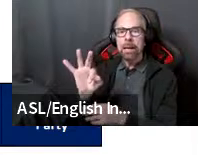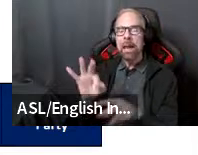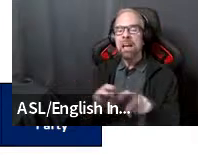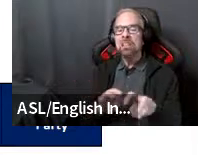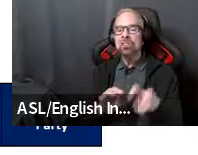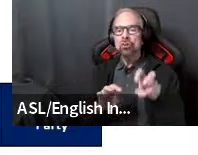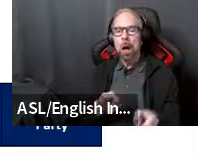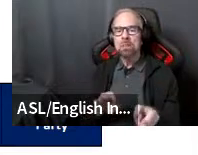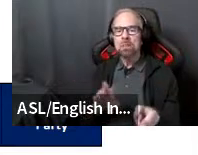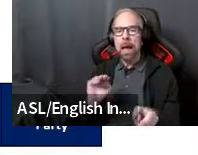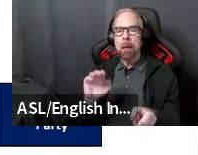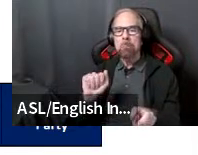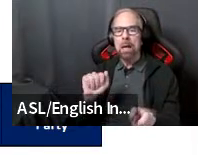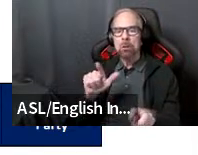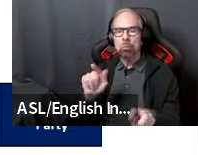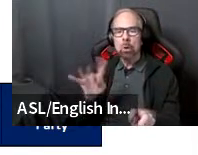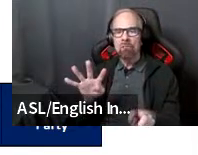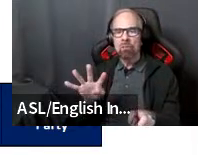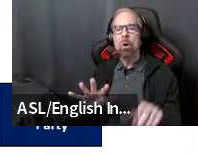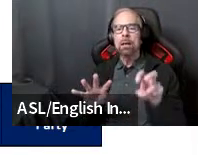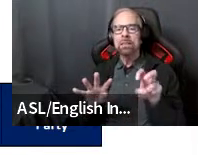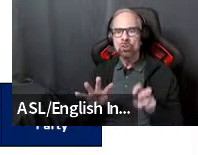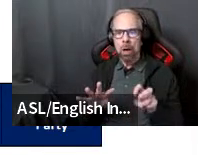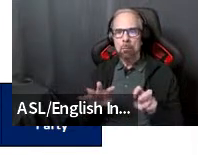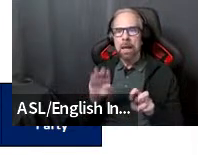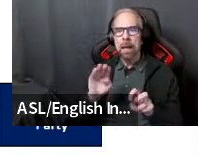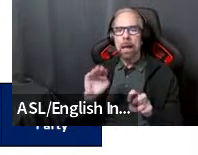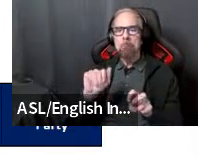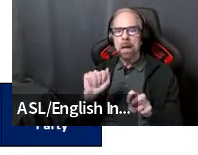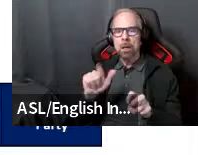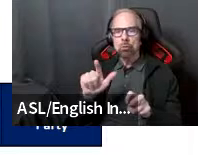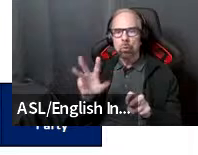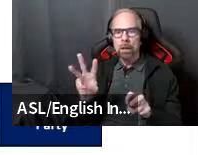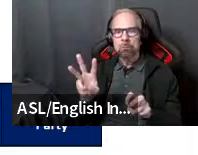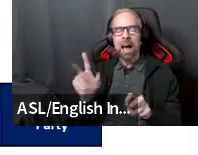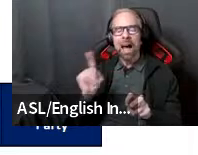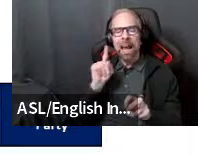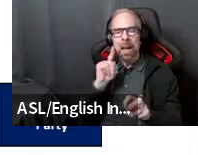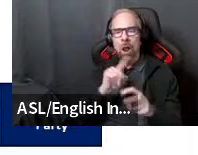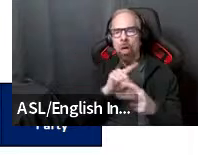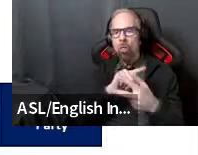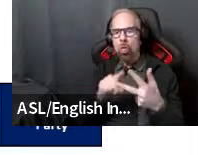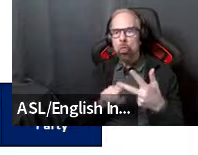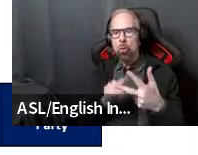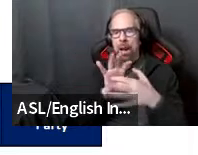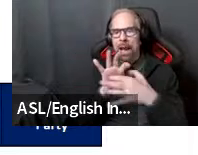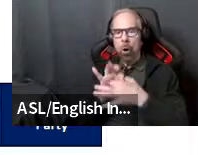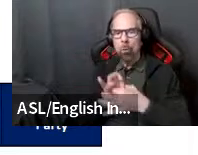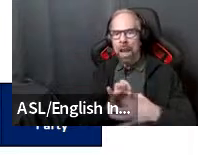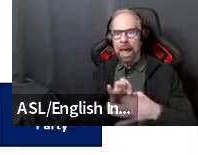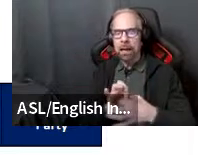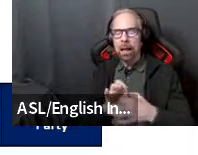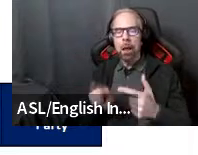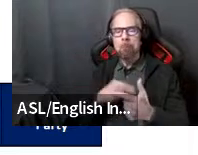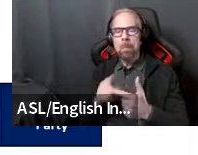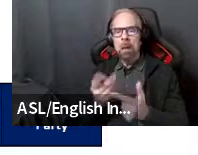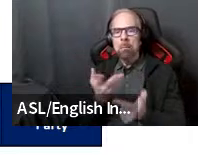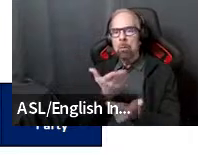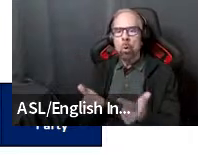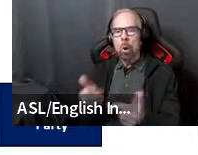24, and then to MA 26, because I'm hearing that these are interrelated and we may bucket these under a broader